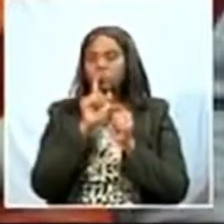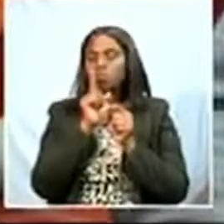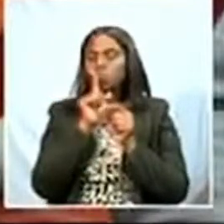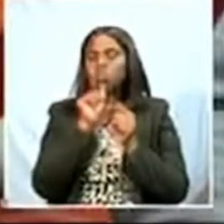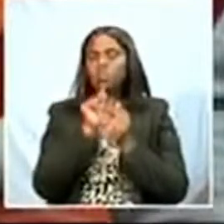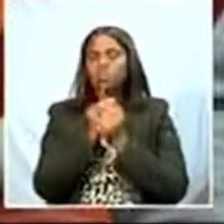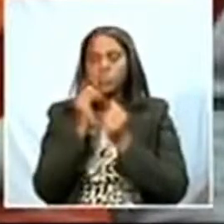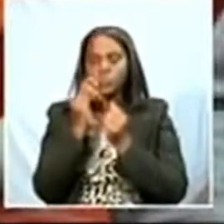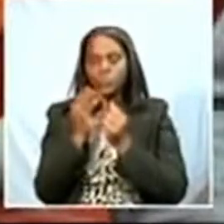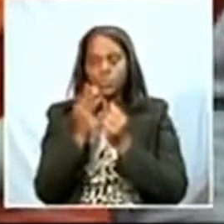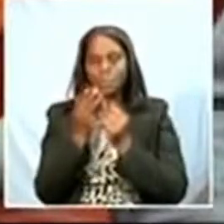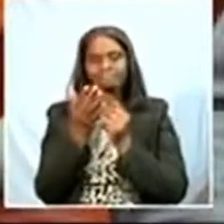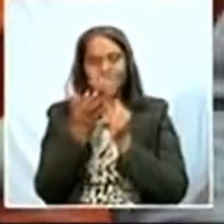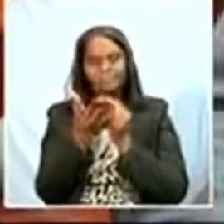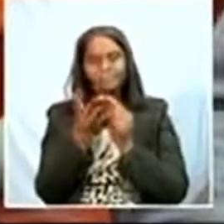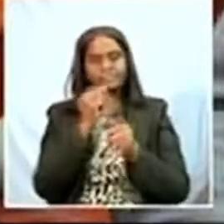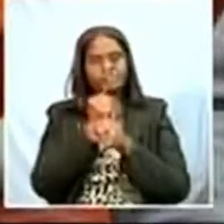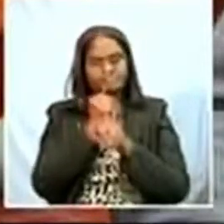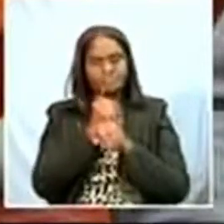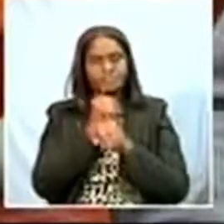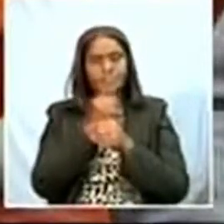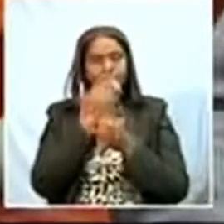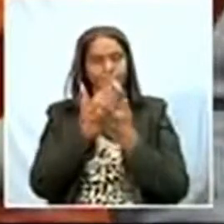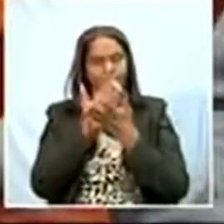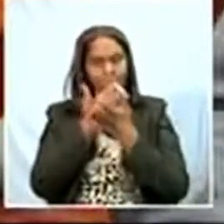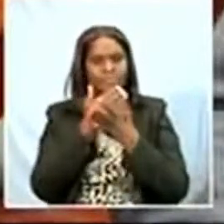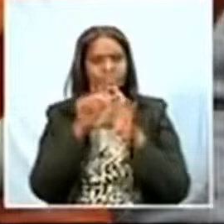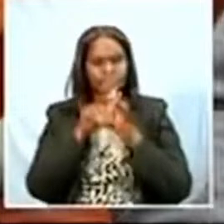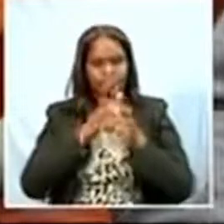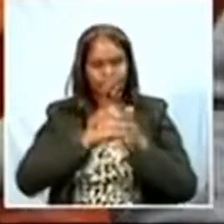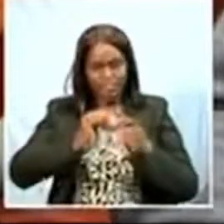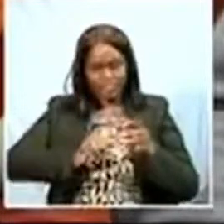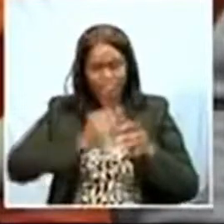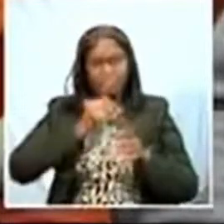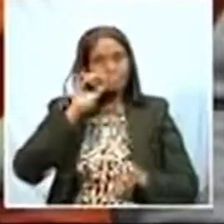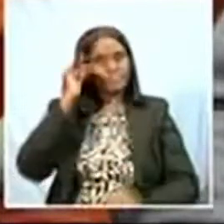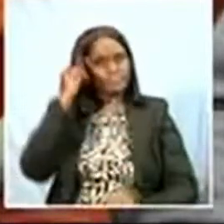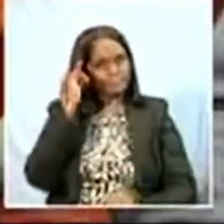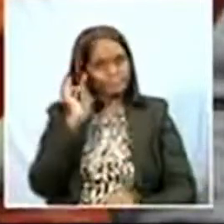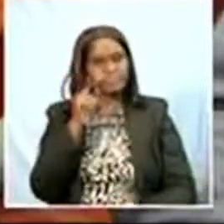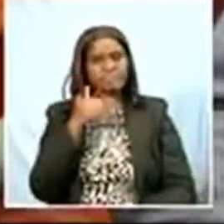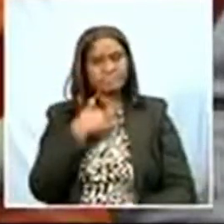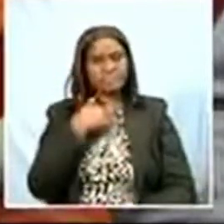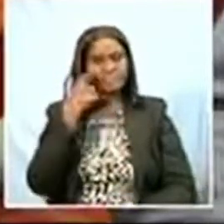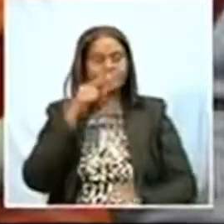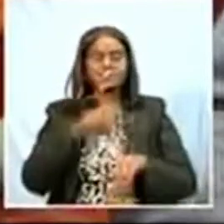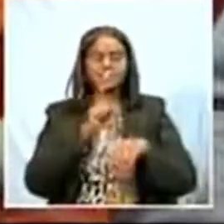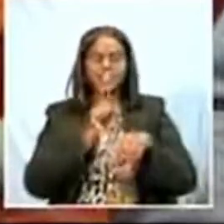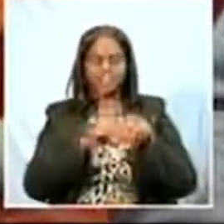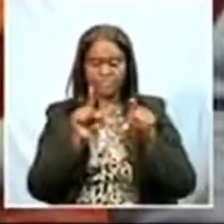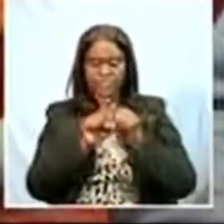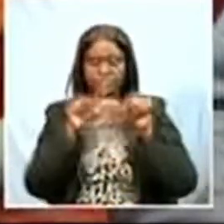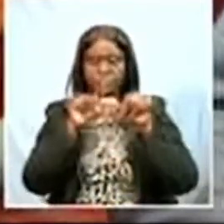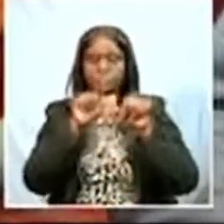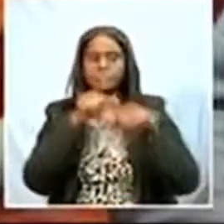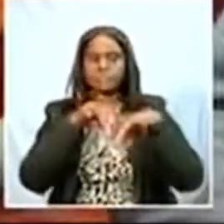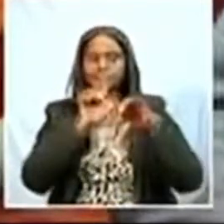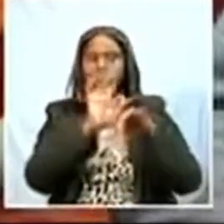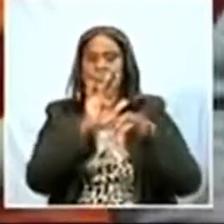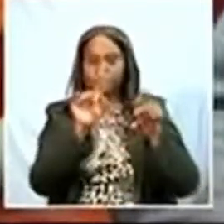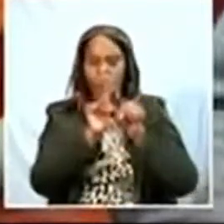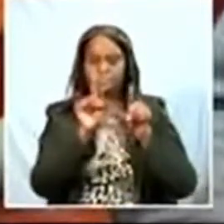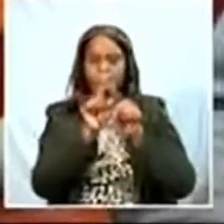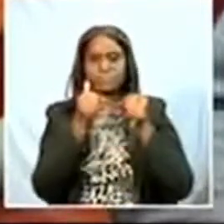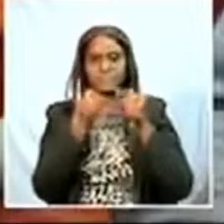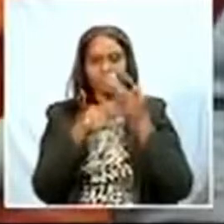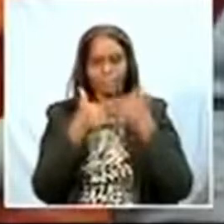really is doing well, I think, in my view. We've had it for a long time, and it's still continuing, and then it's